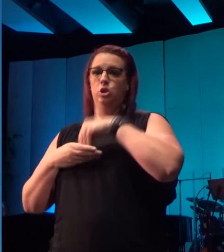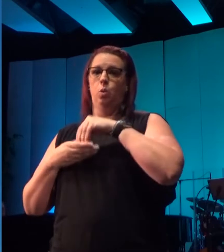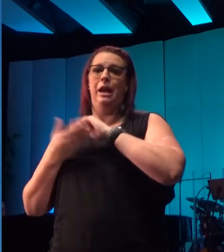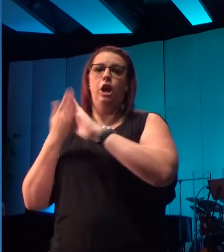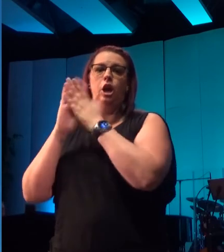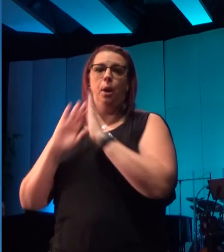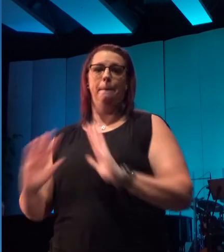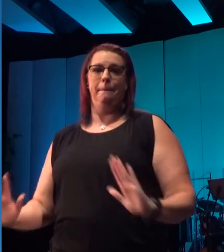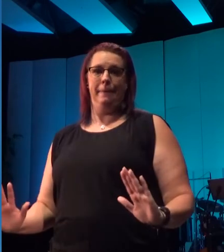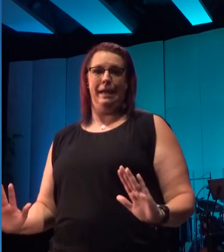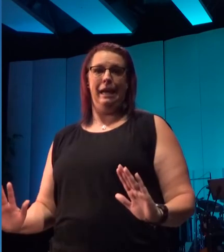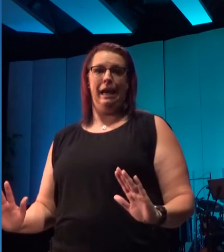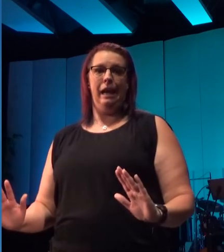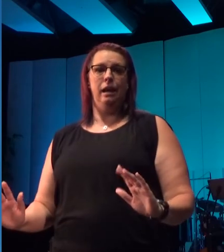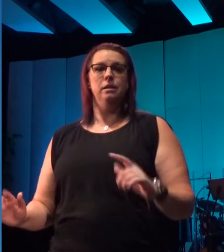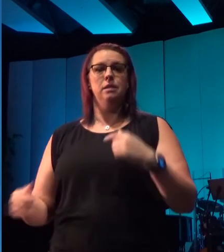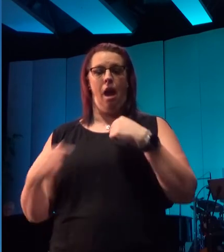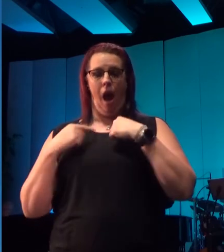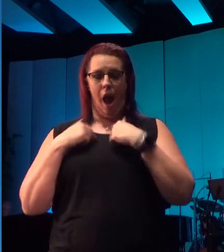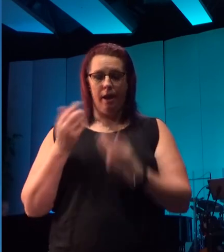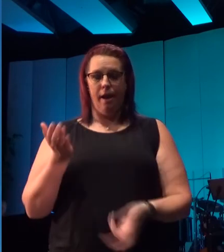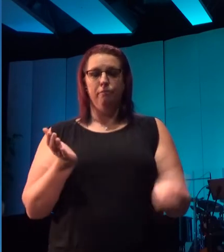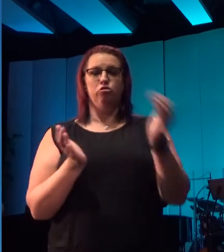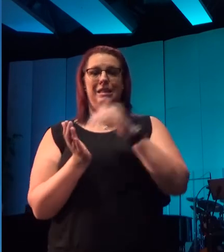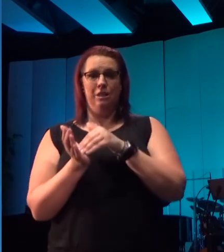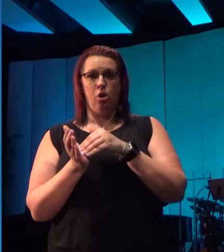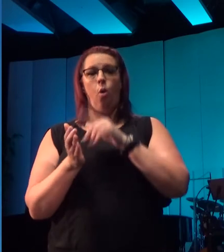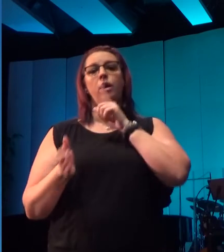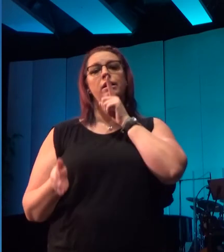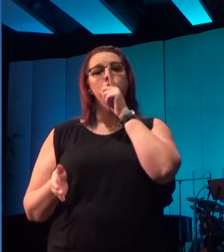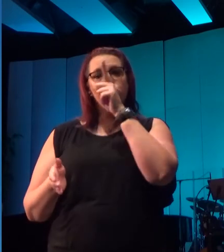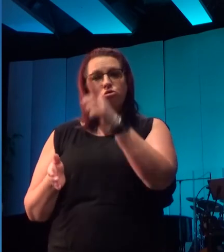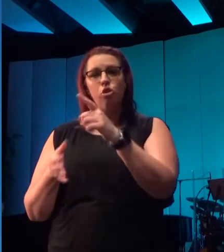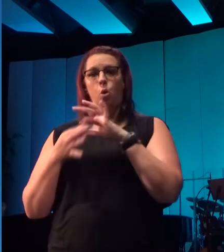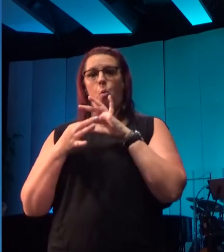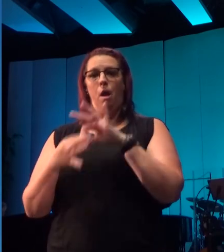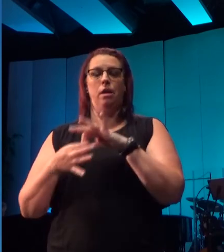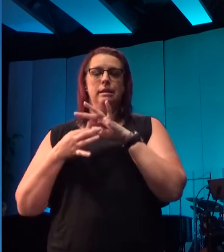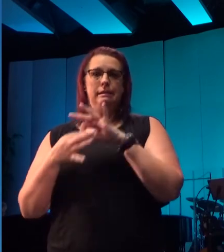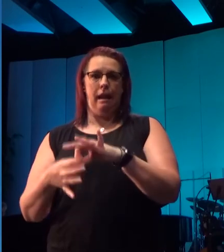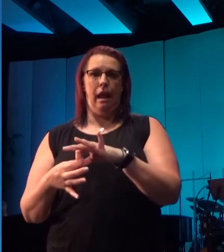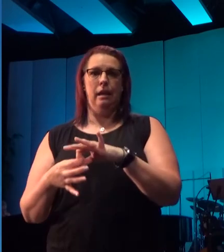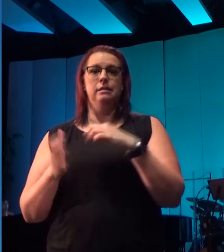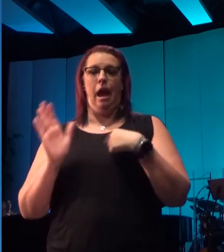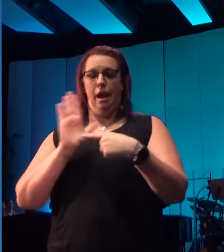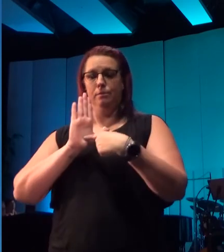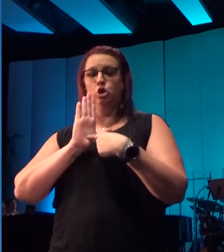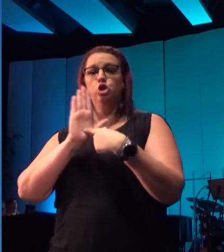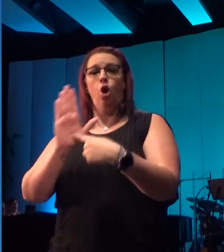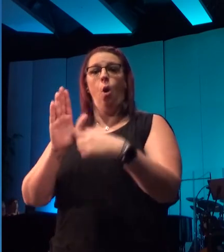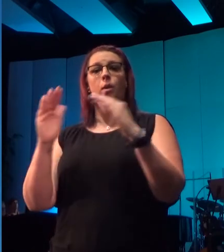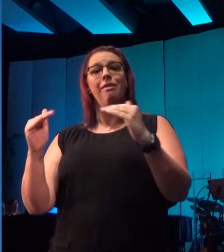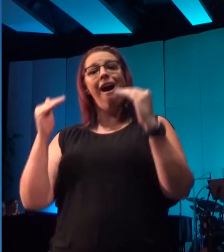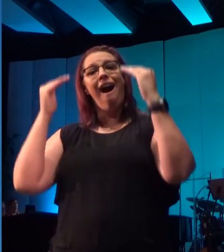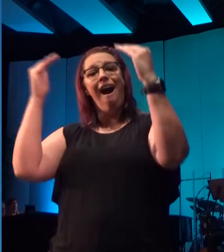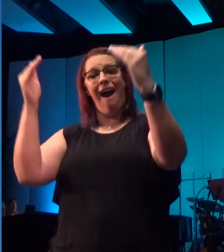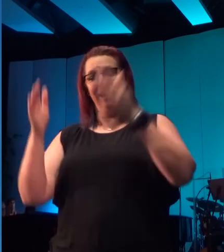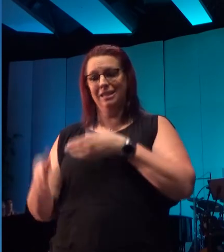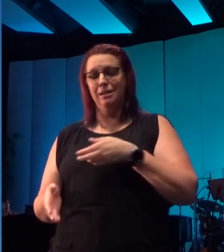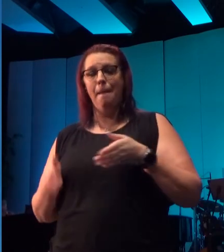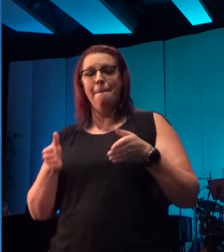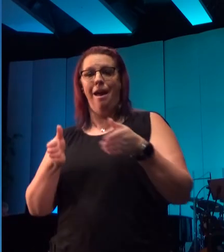peace. I am restored in true oneness. I am shown the highest paths